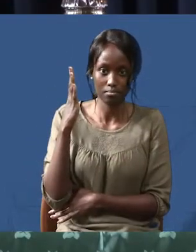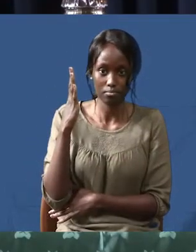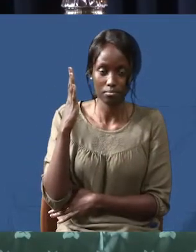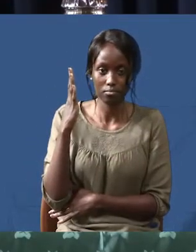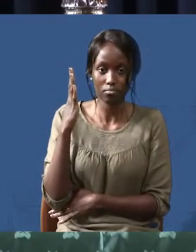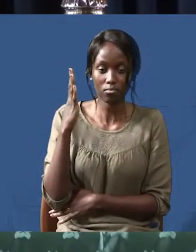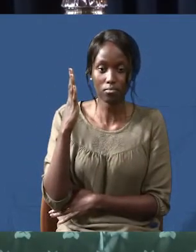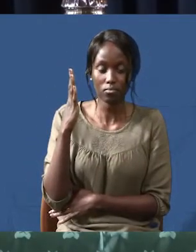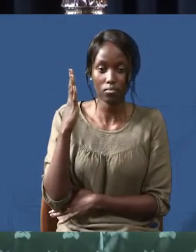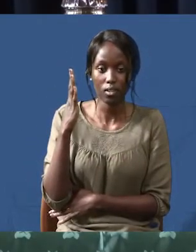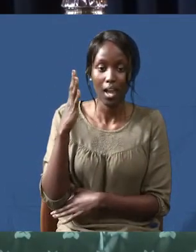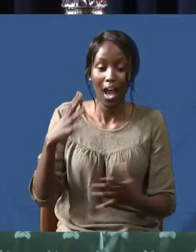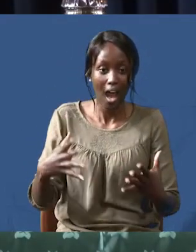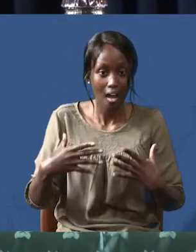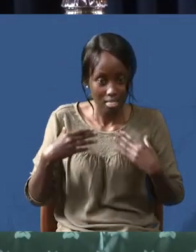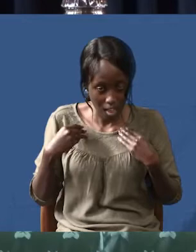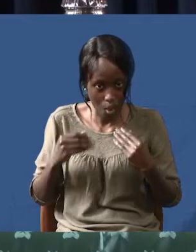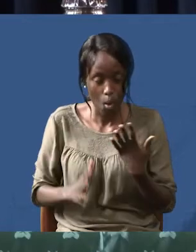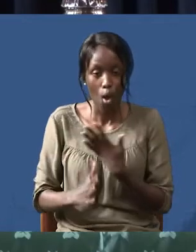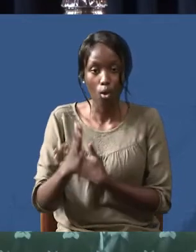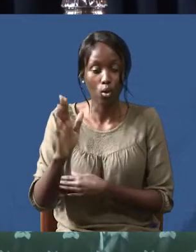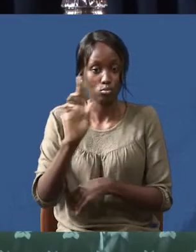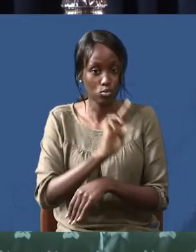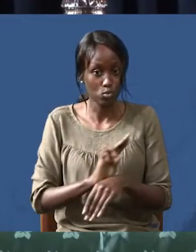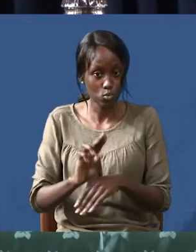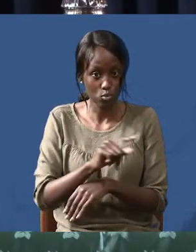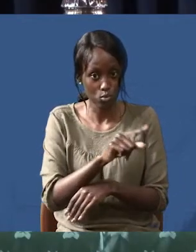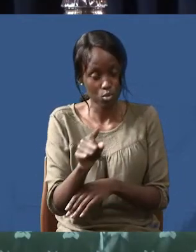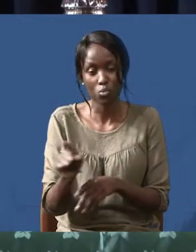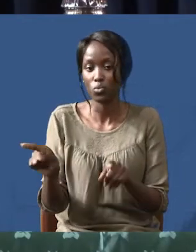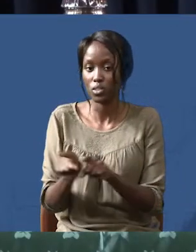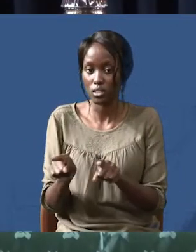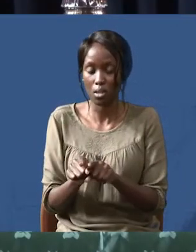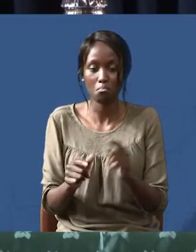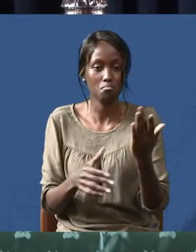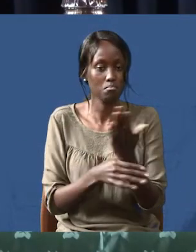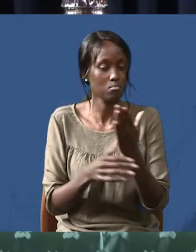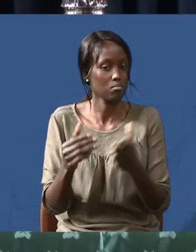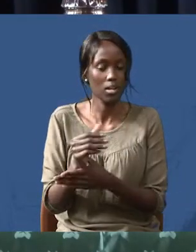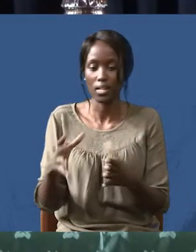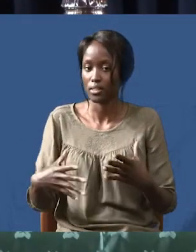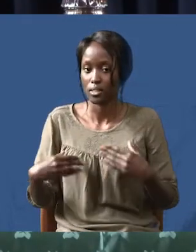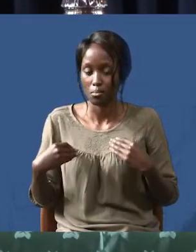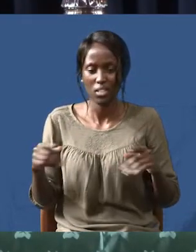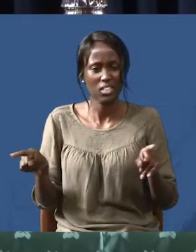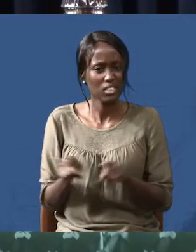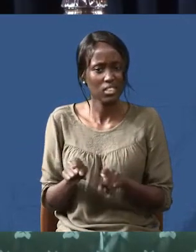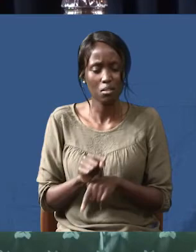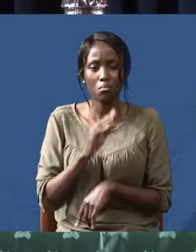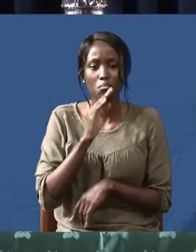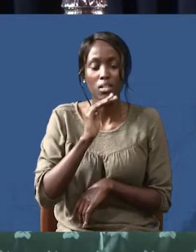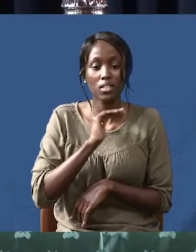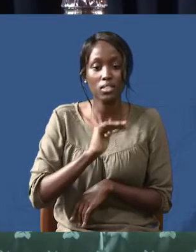Be God's instrument, just like Barnabas was. Be a son of